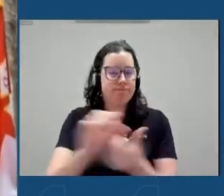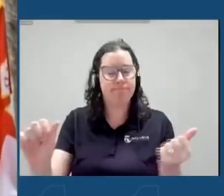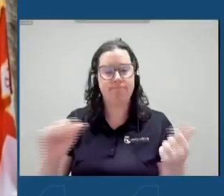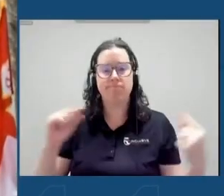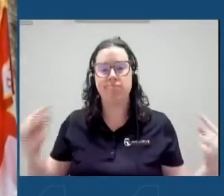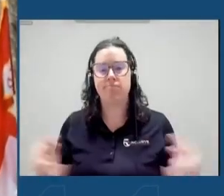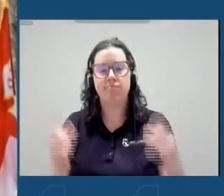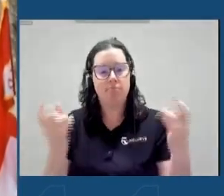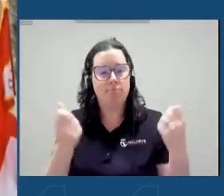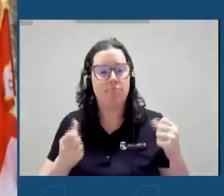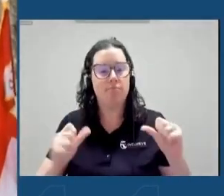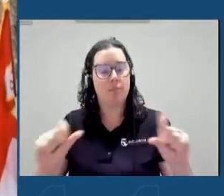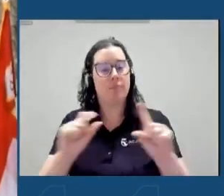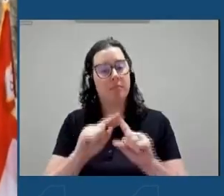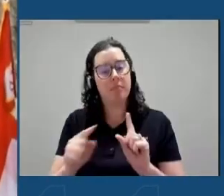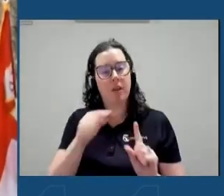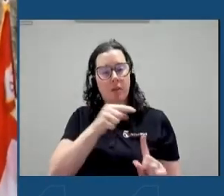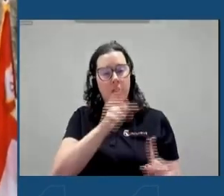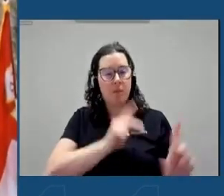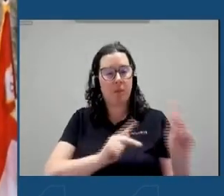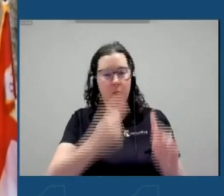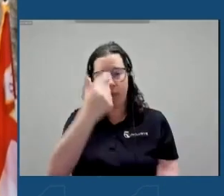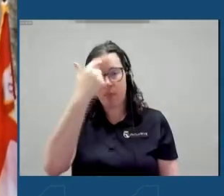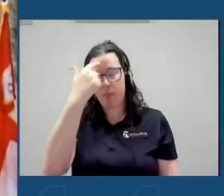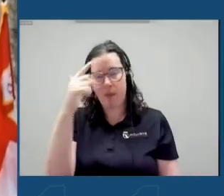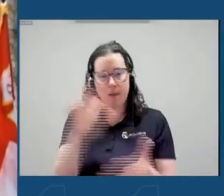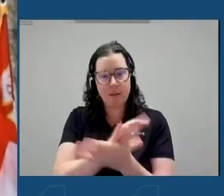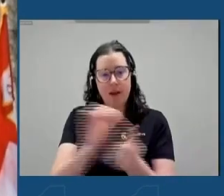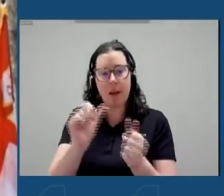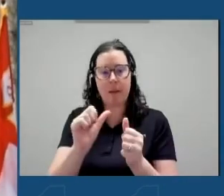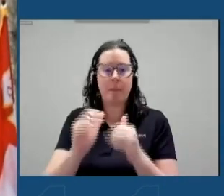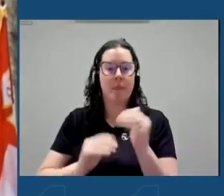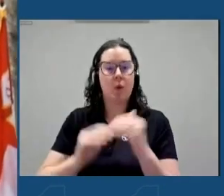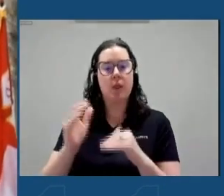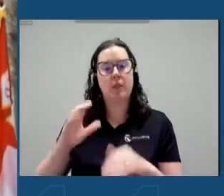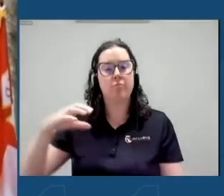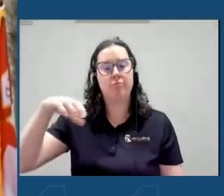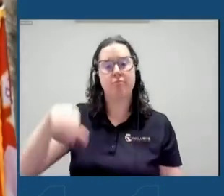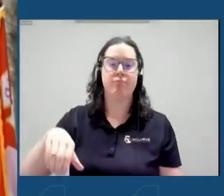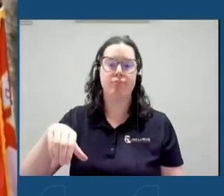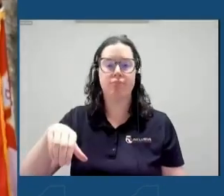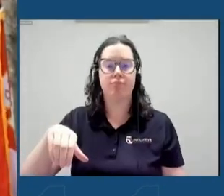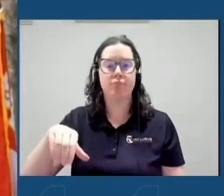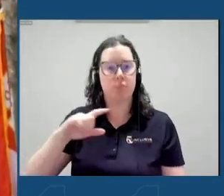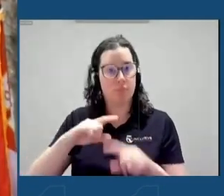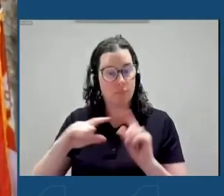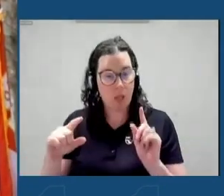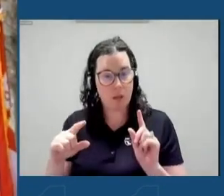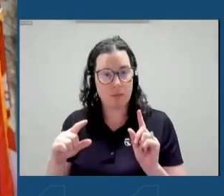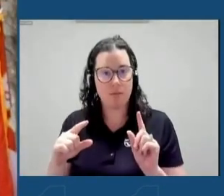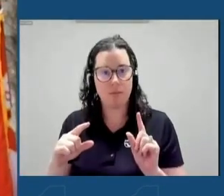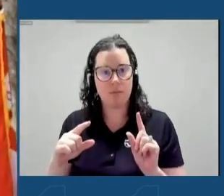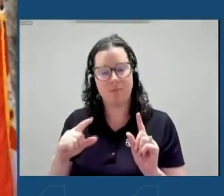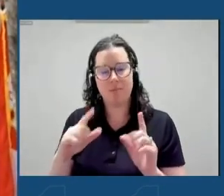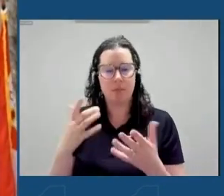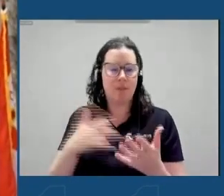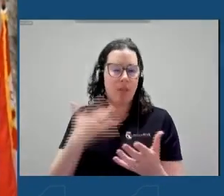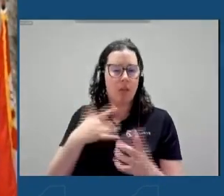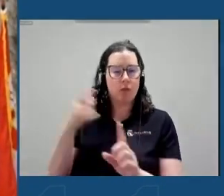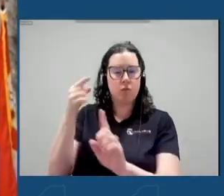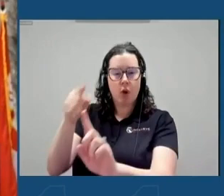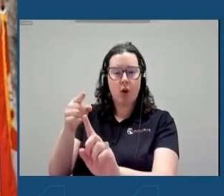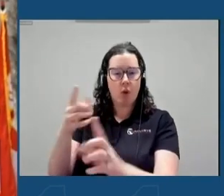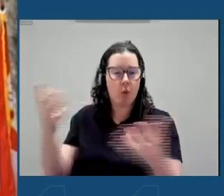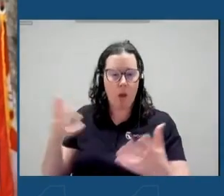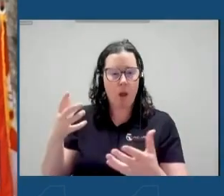They may have thought they were attacking a building. It seemed like a building was what was the target. But they